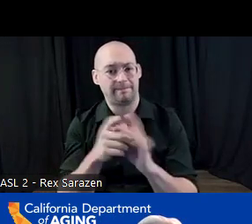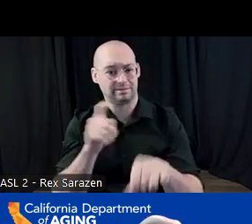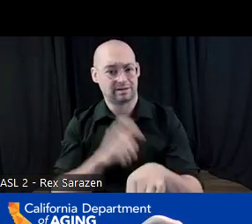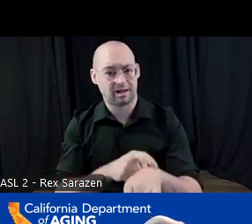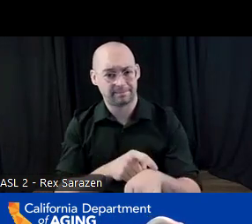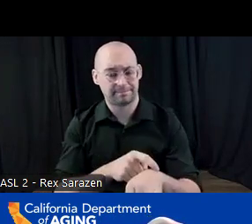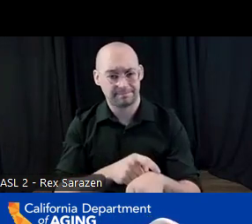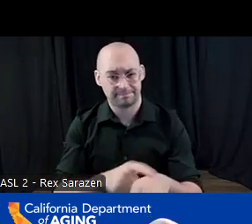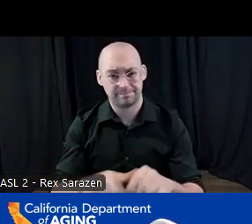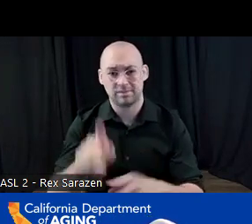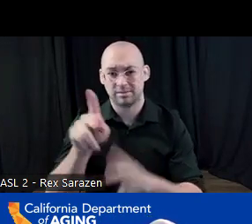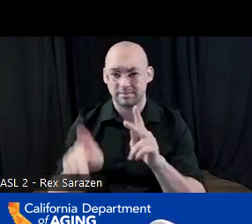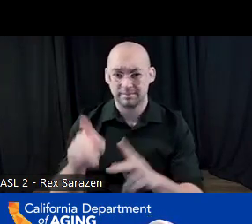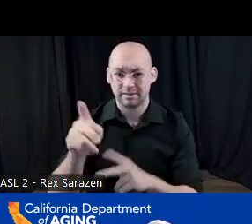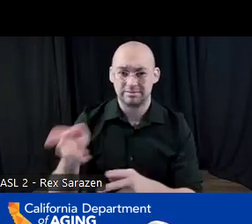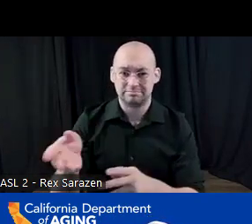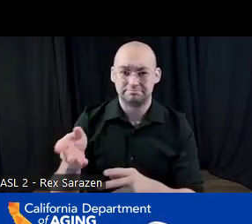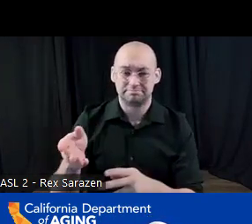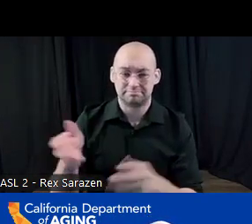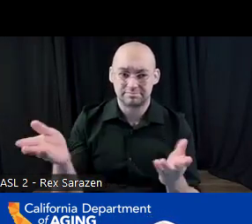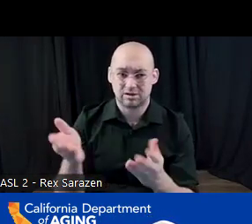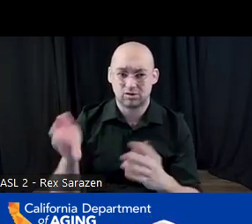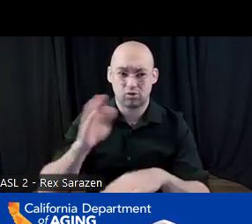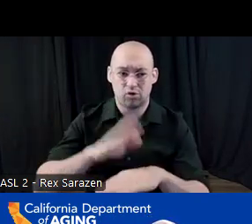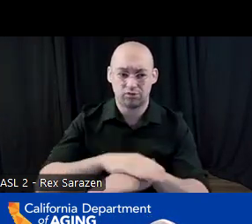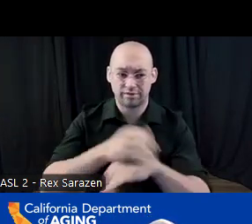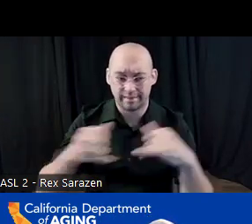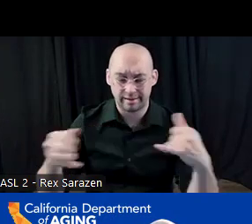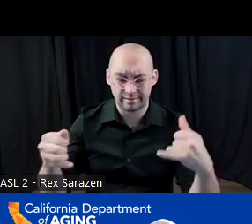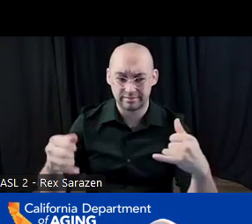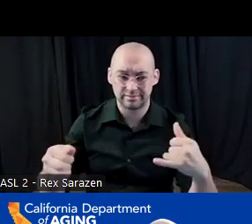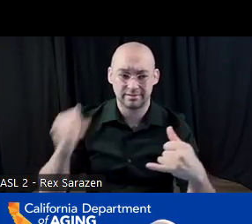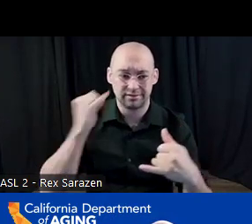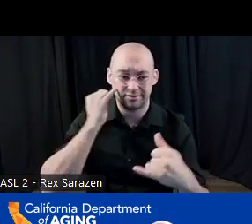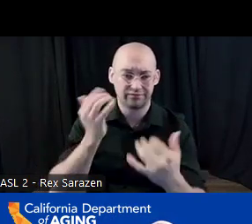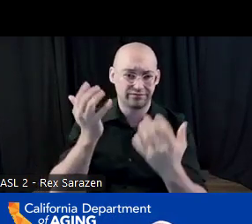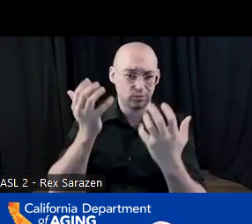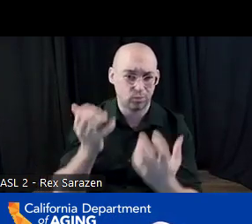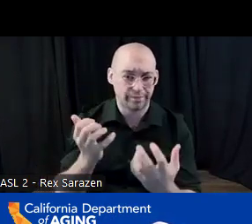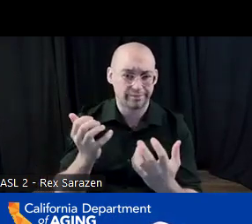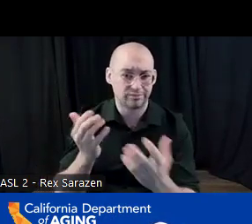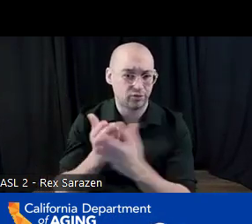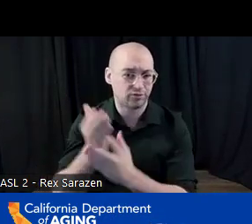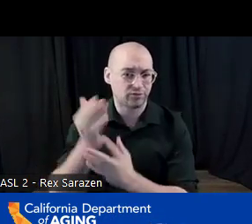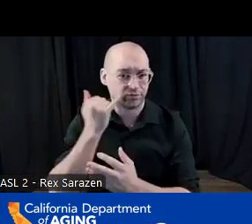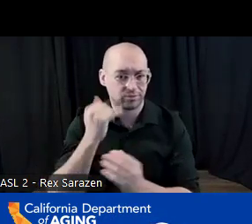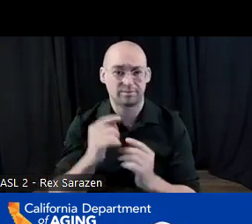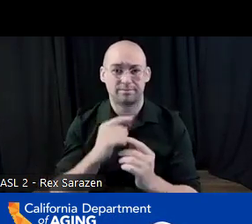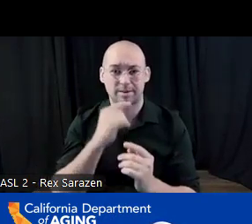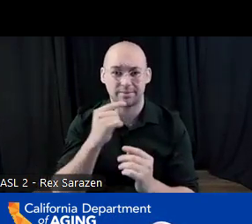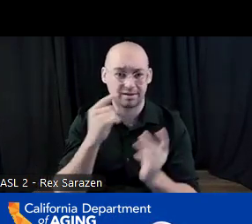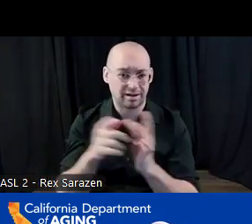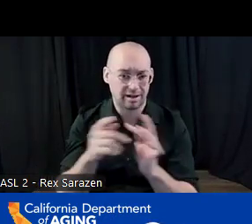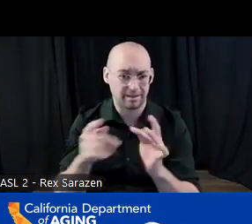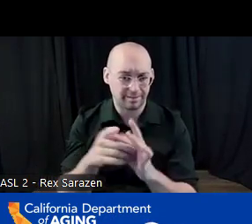For those our guests on the line, if you would like to give a public comment, if